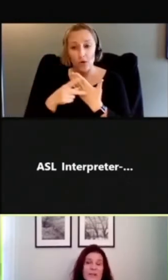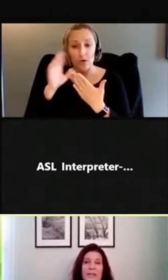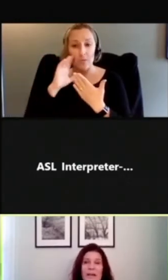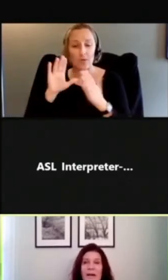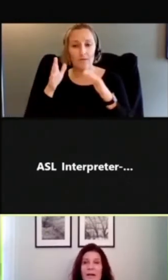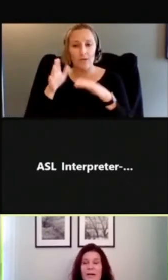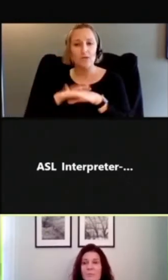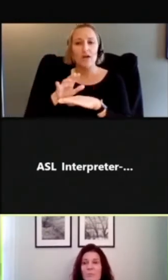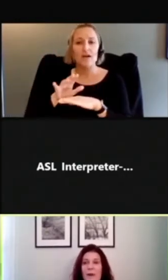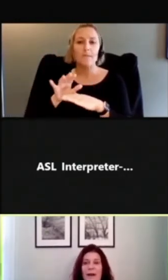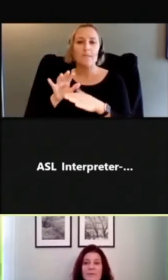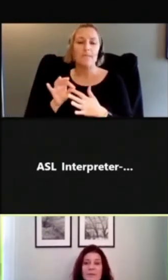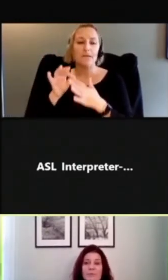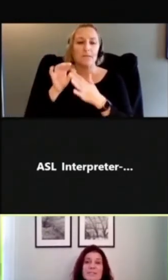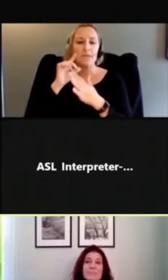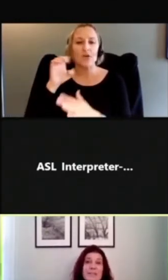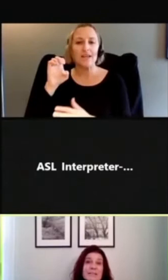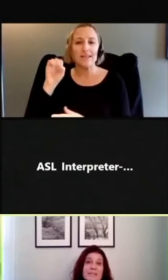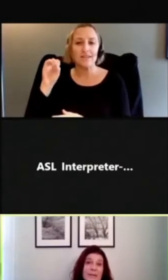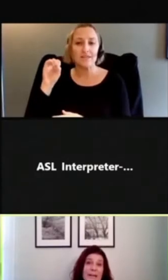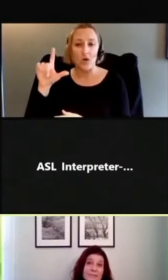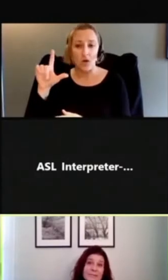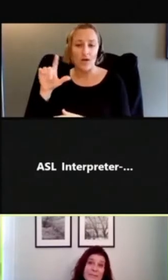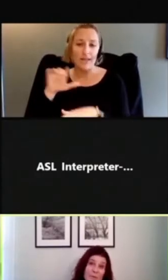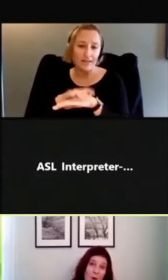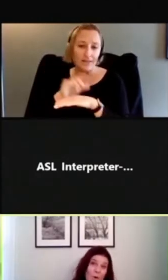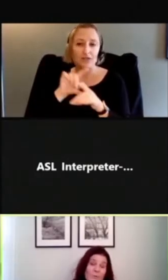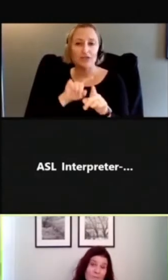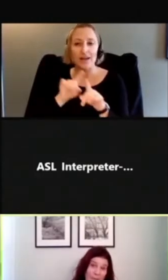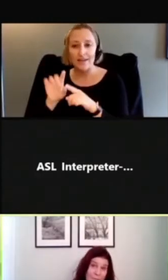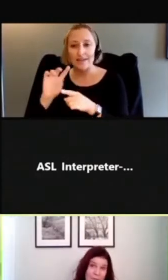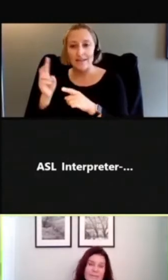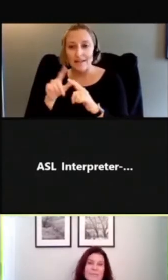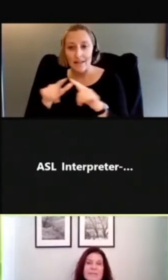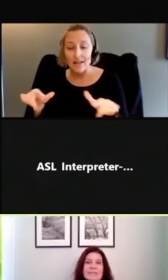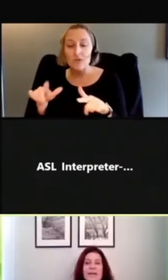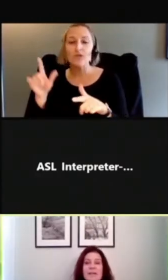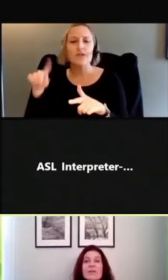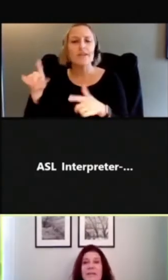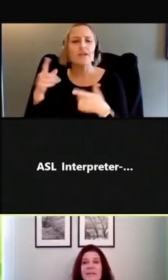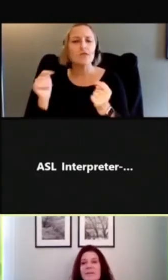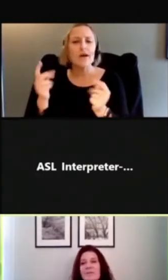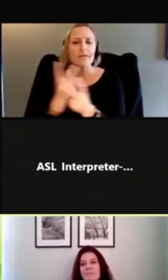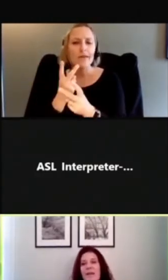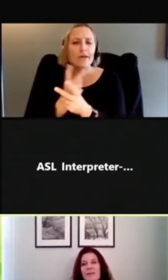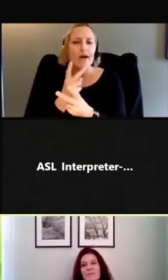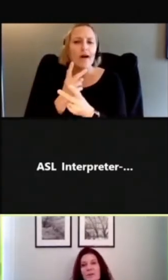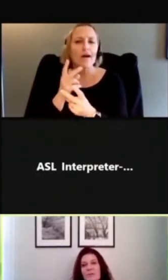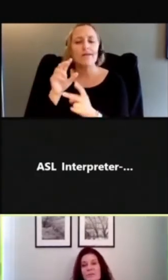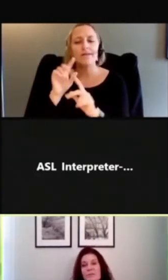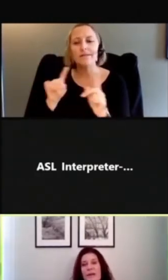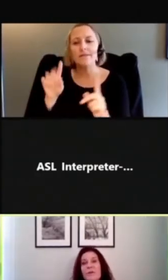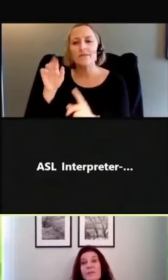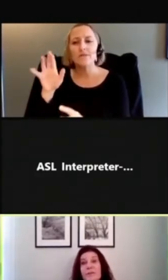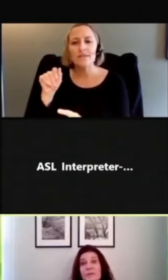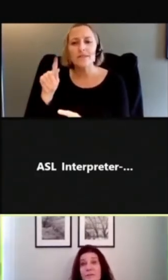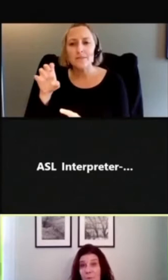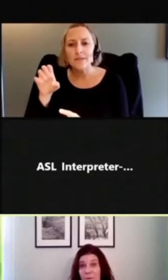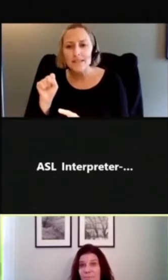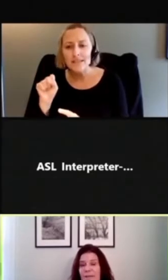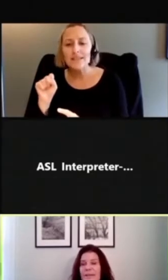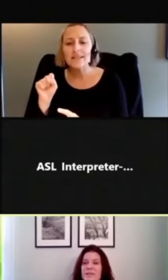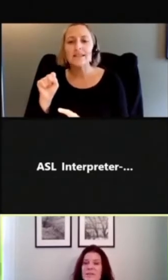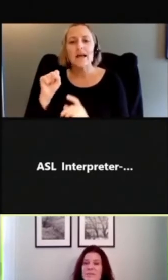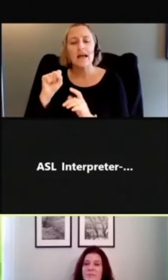for ESOL, whatever recipes are kind of, home or family recipes, looking at those and making those over into a